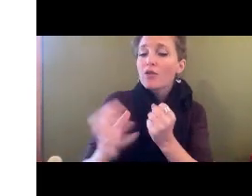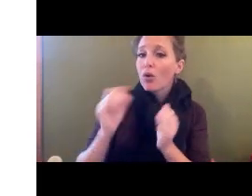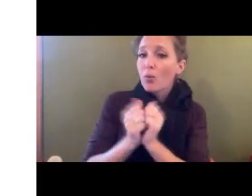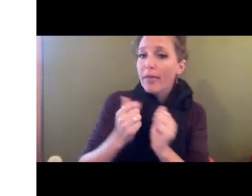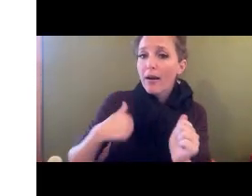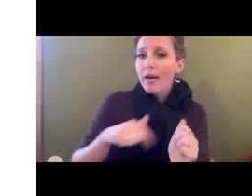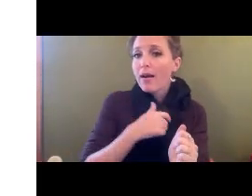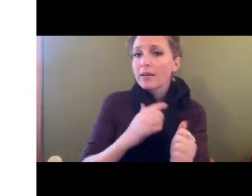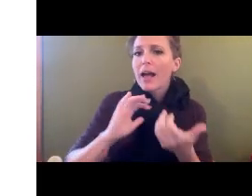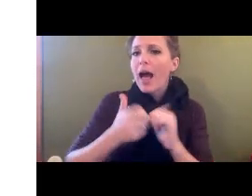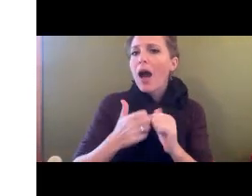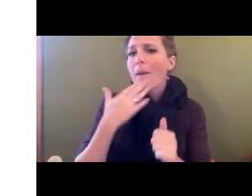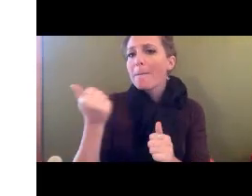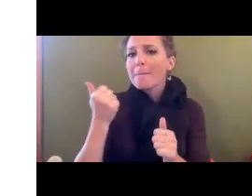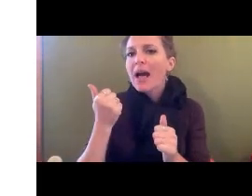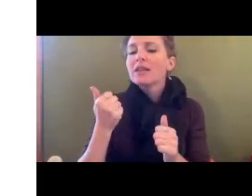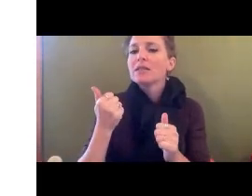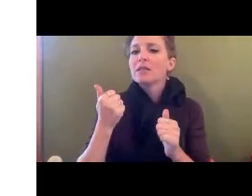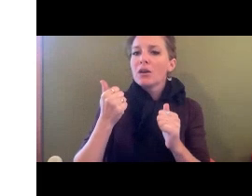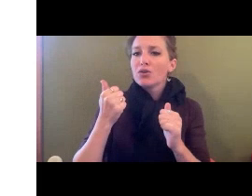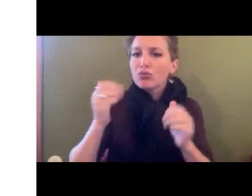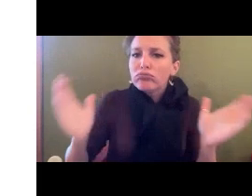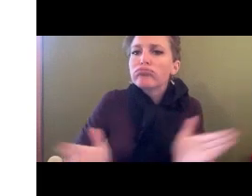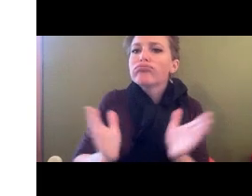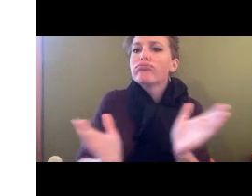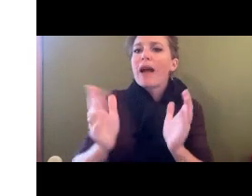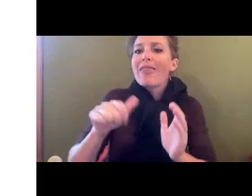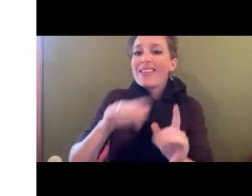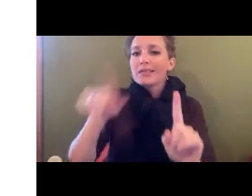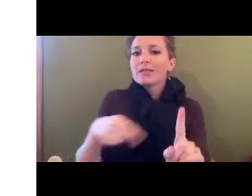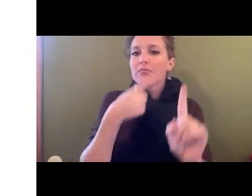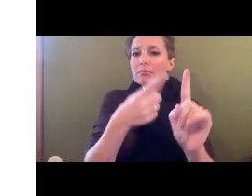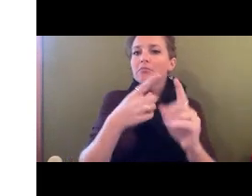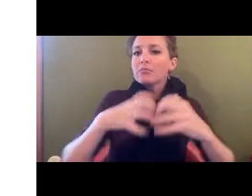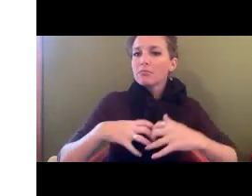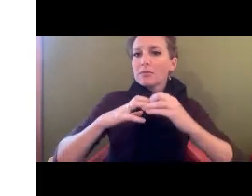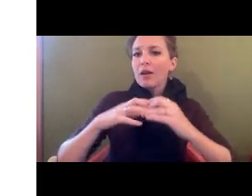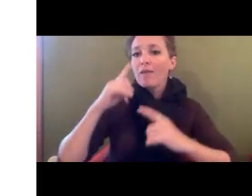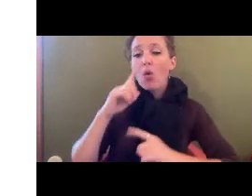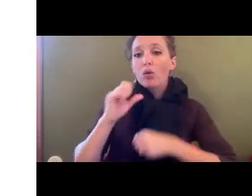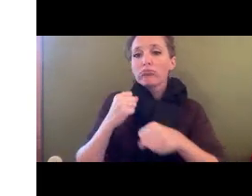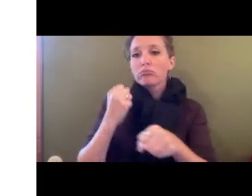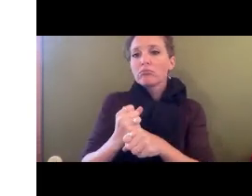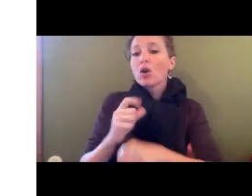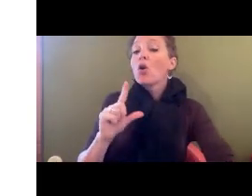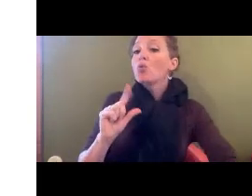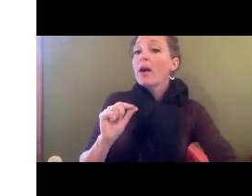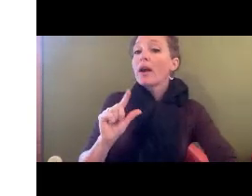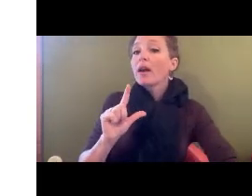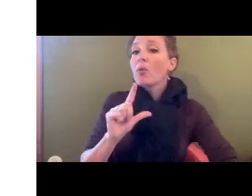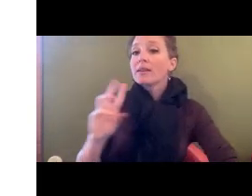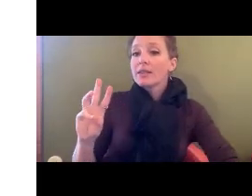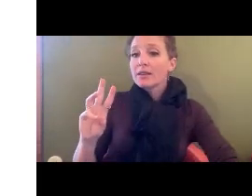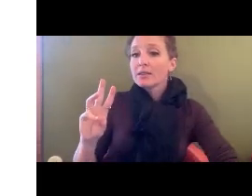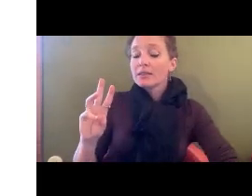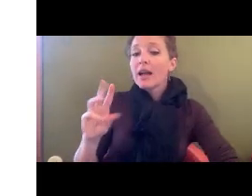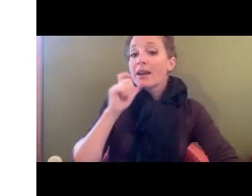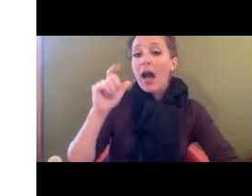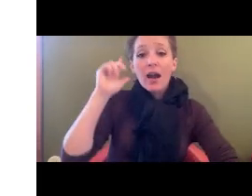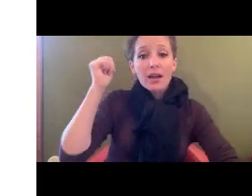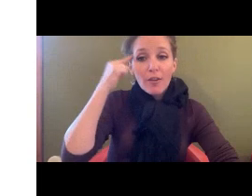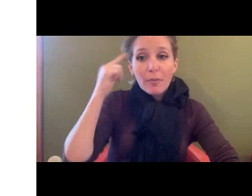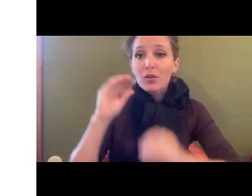that we can initiate this initiative or implement this initiative in 2026. We also have non-governmental